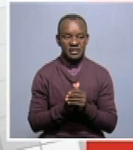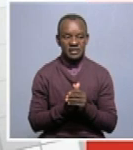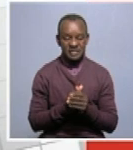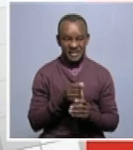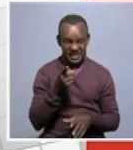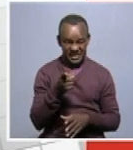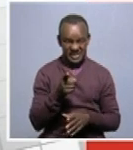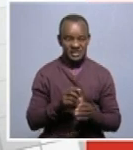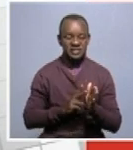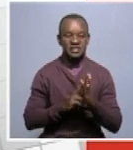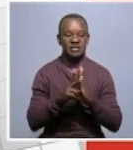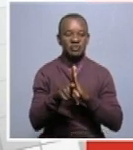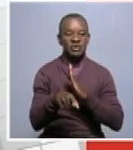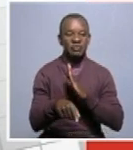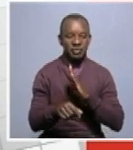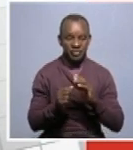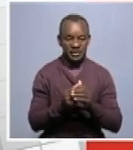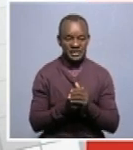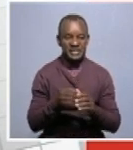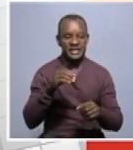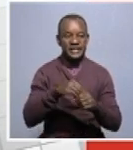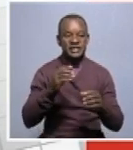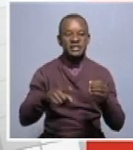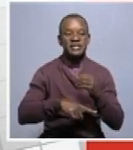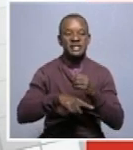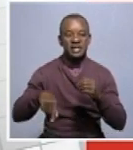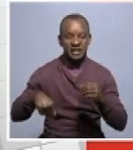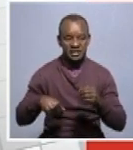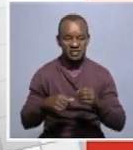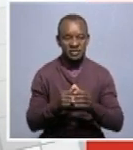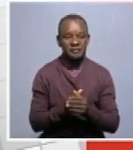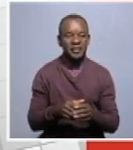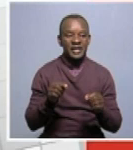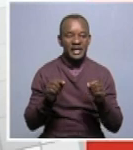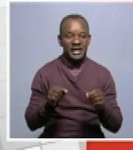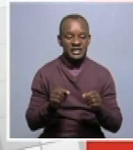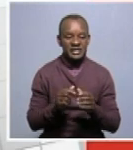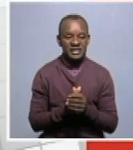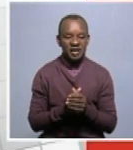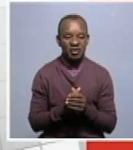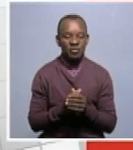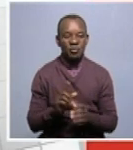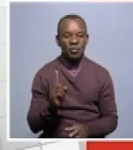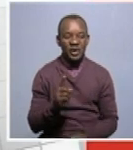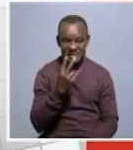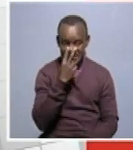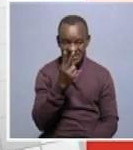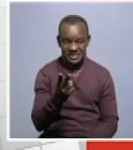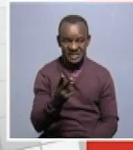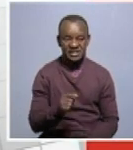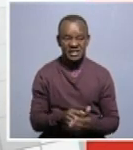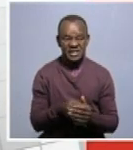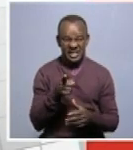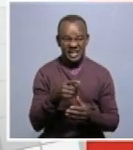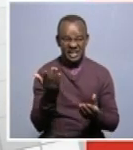this particular variant. And the projection is that this variant would be the